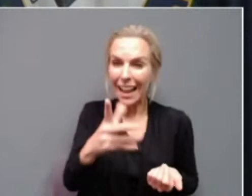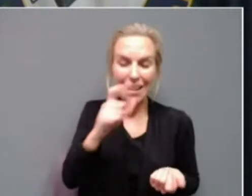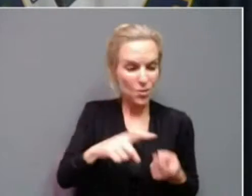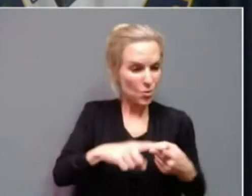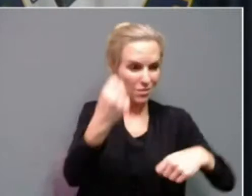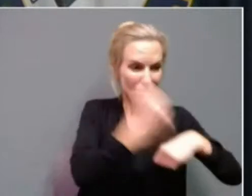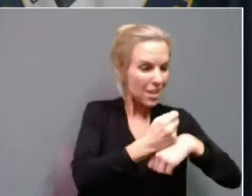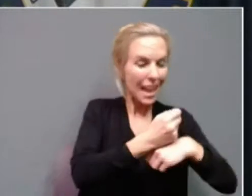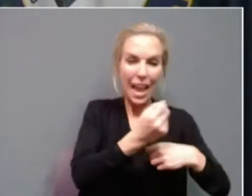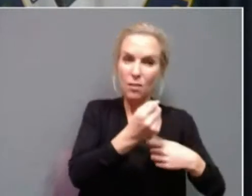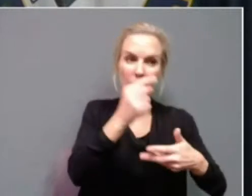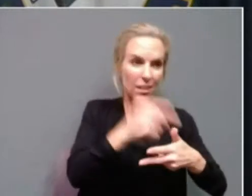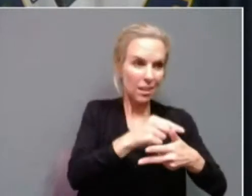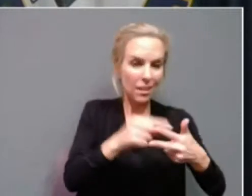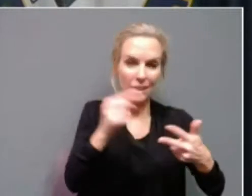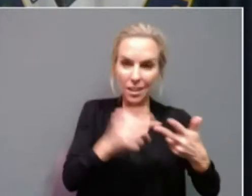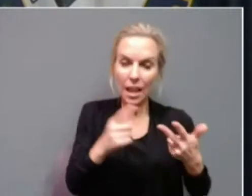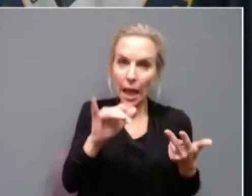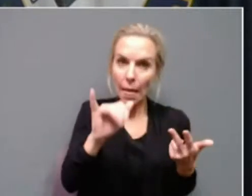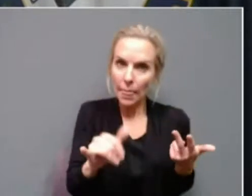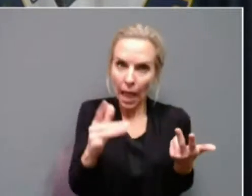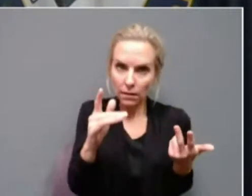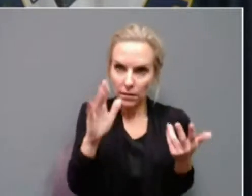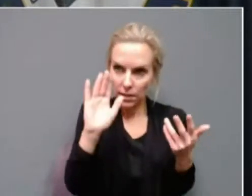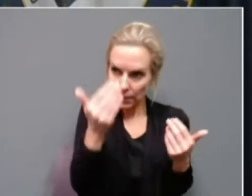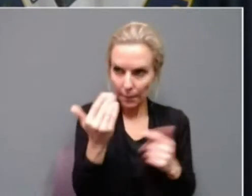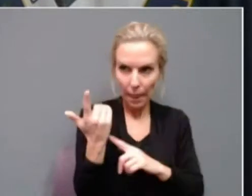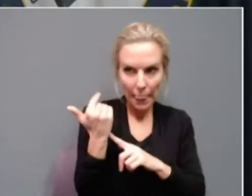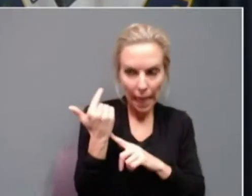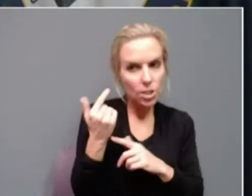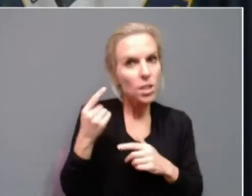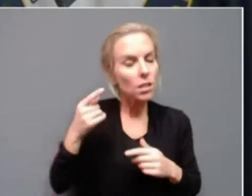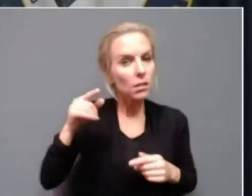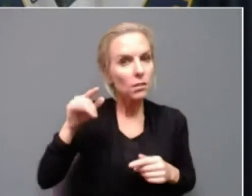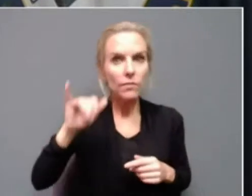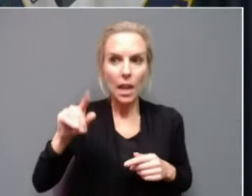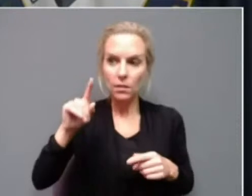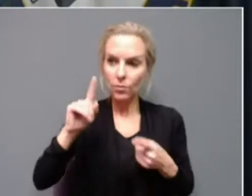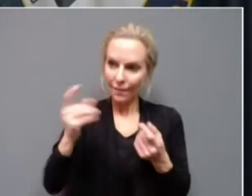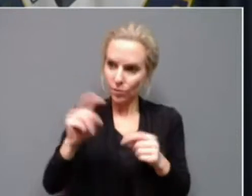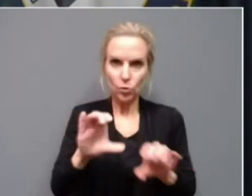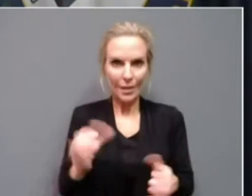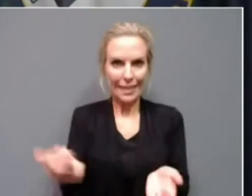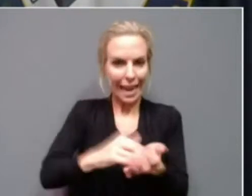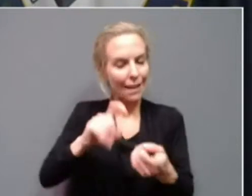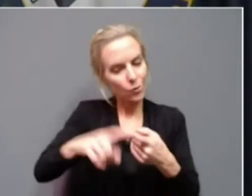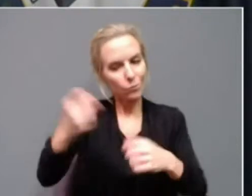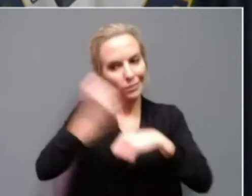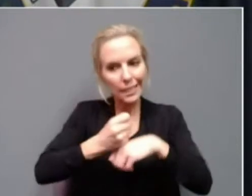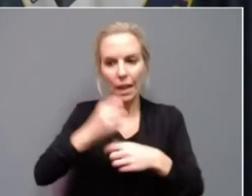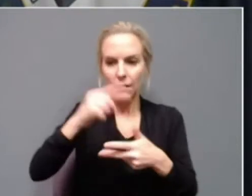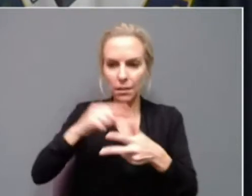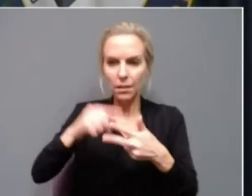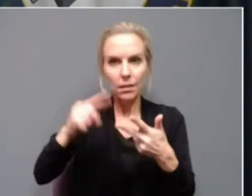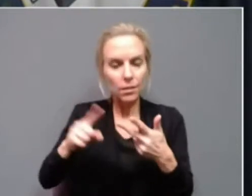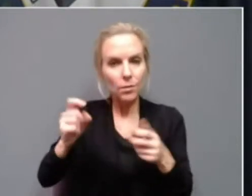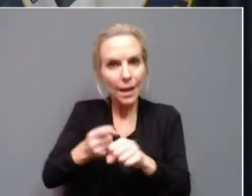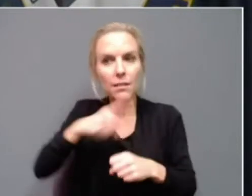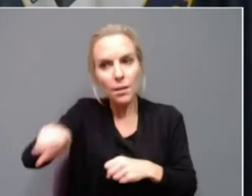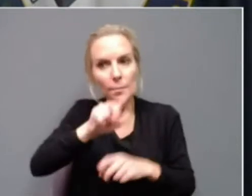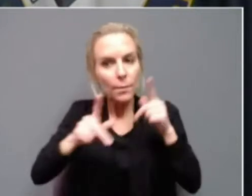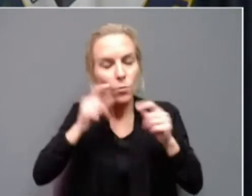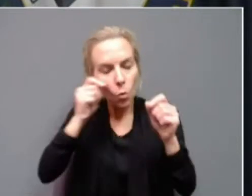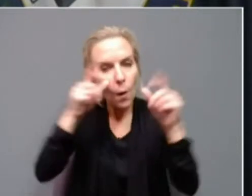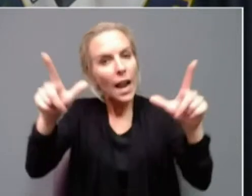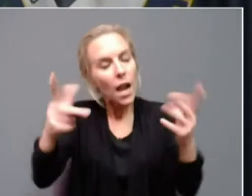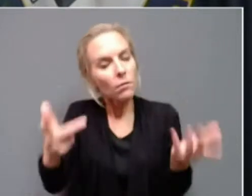attention of a lot of Kentuckians, unfortunately. Is that the next step to kind of get people to wake up? So we